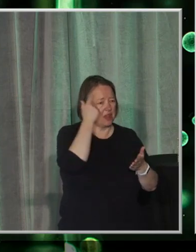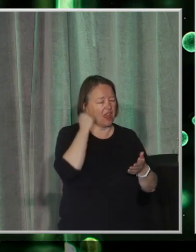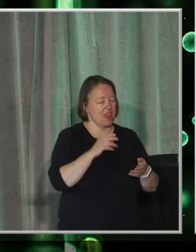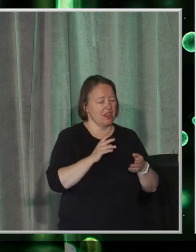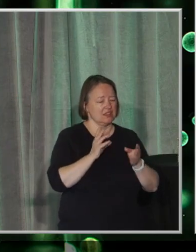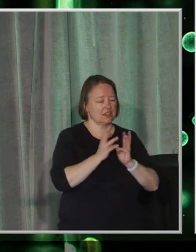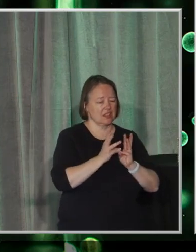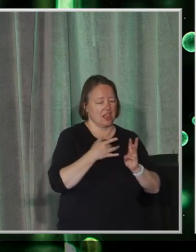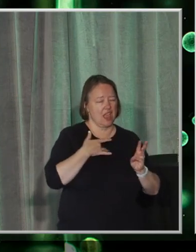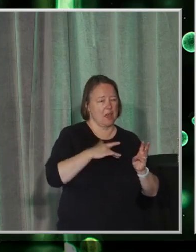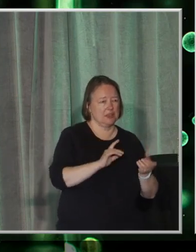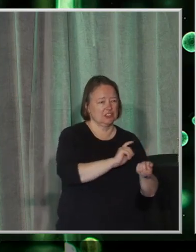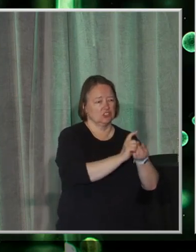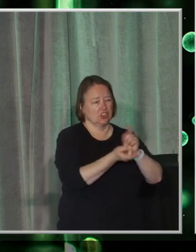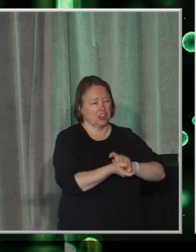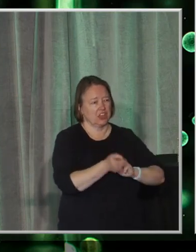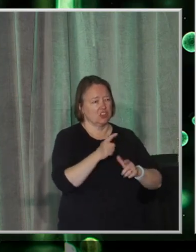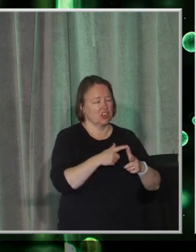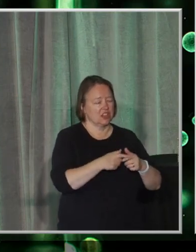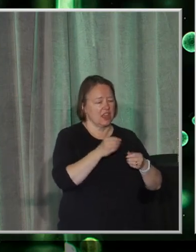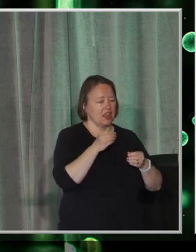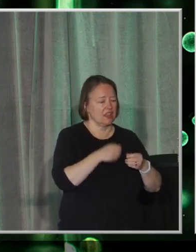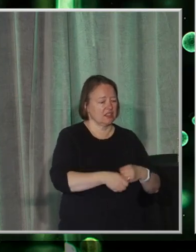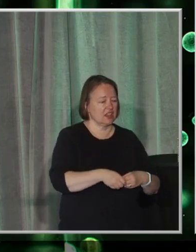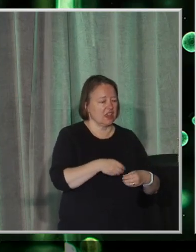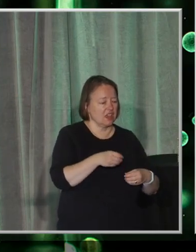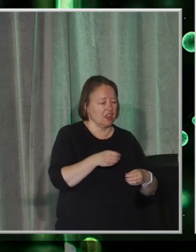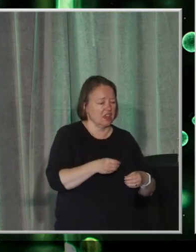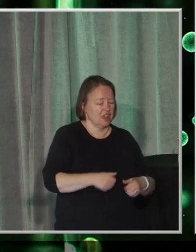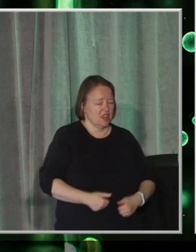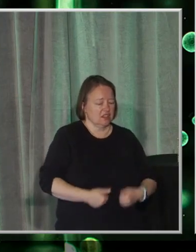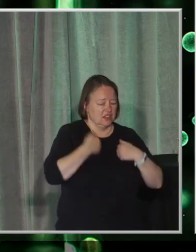change and the loss of habitat for the Senene.